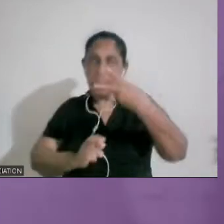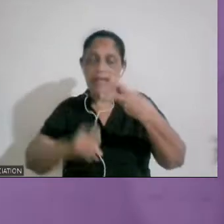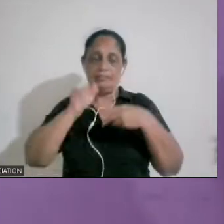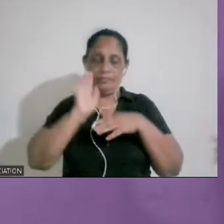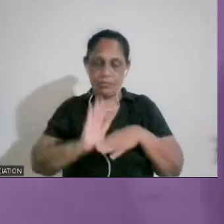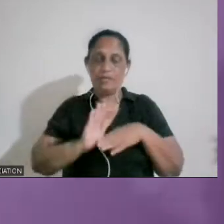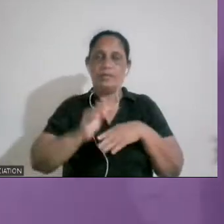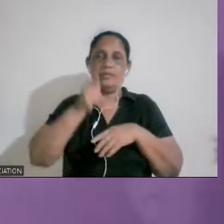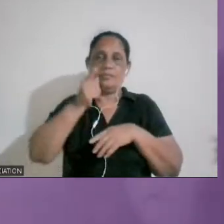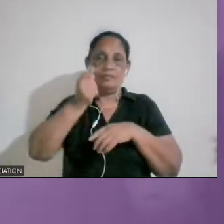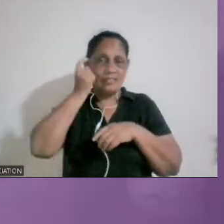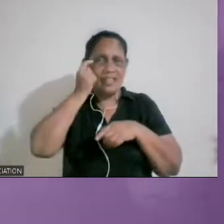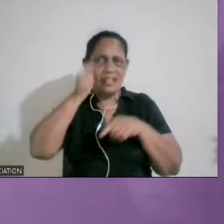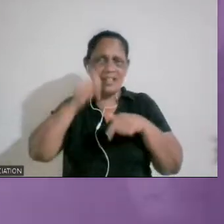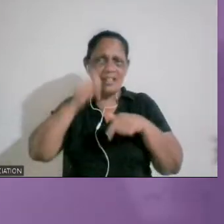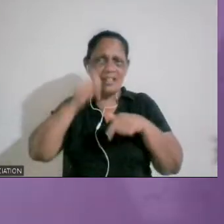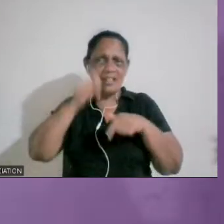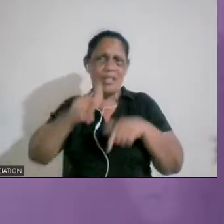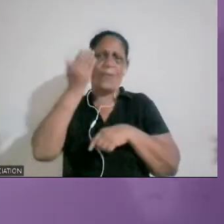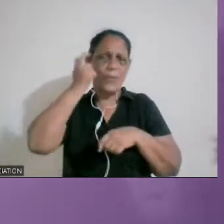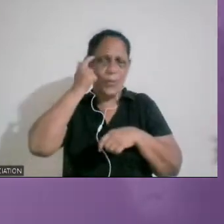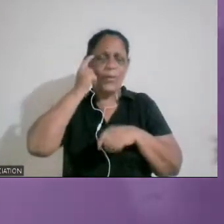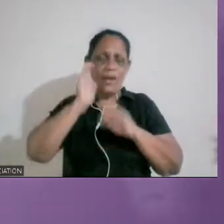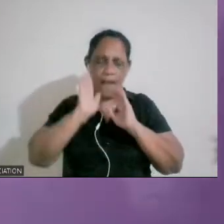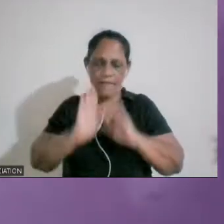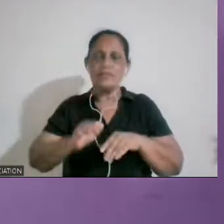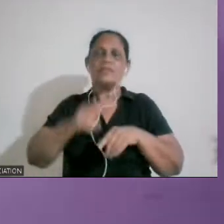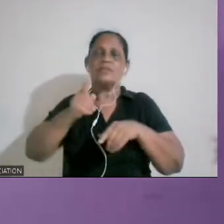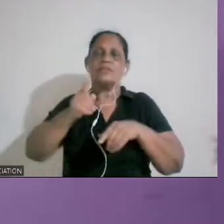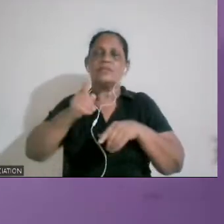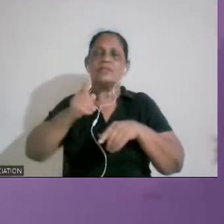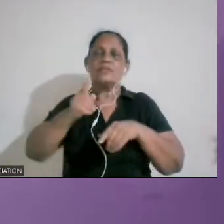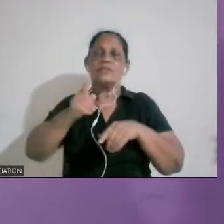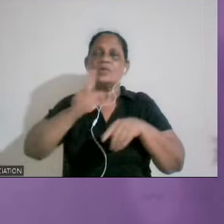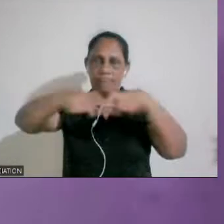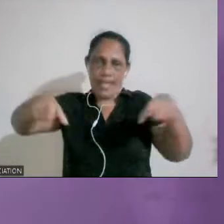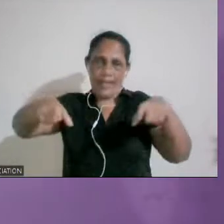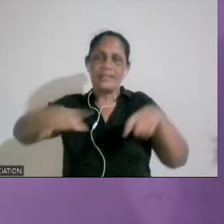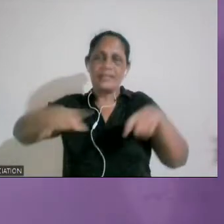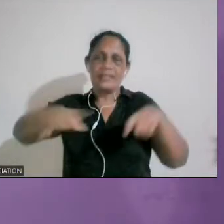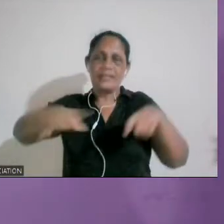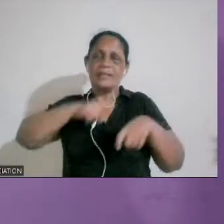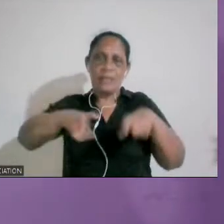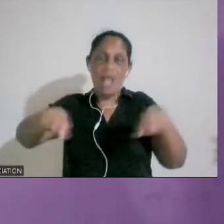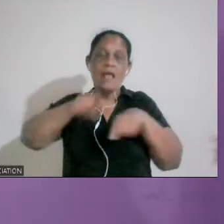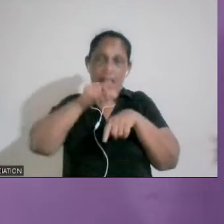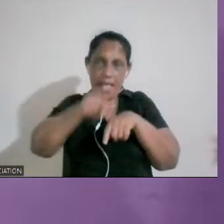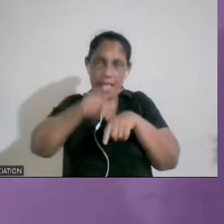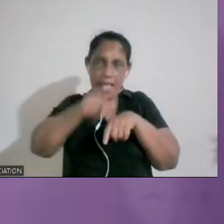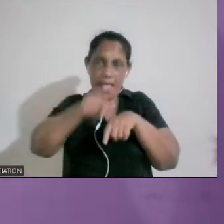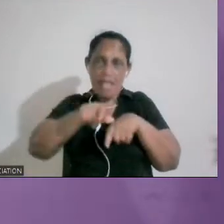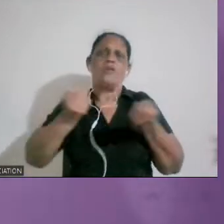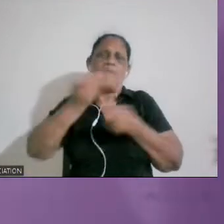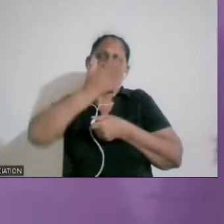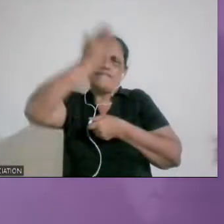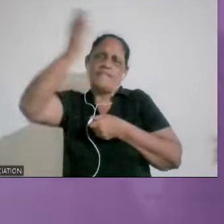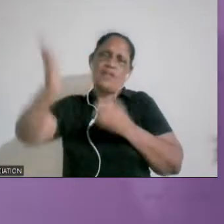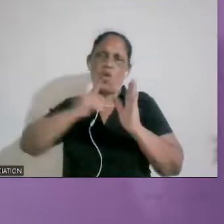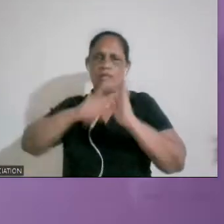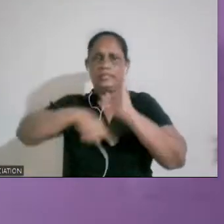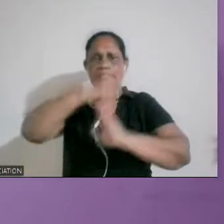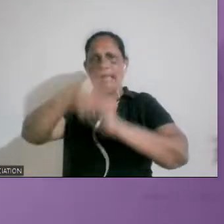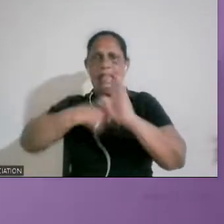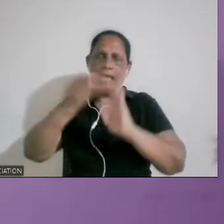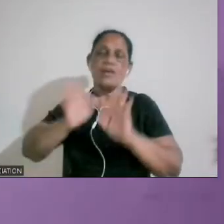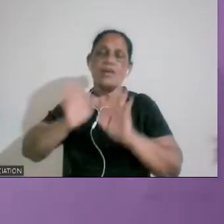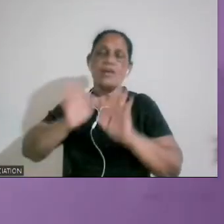pads. As you can see, there are sticky adhesive surfaces to secure it securely to your underwear.